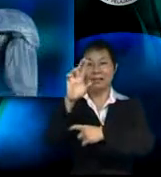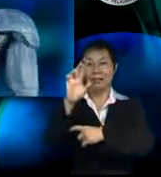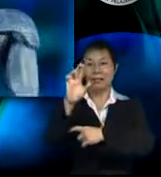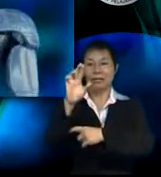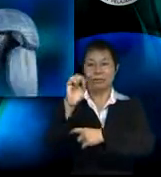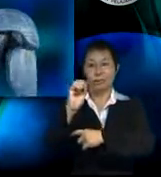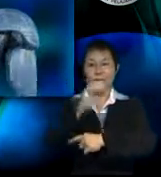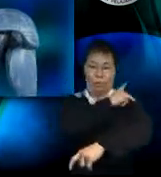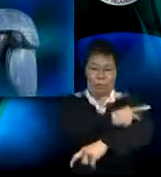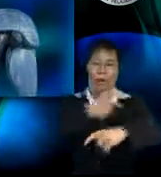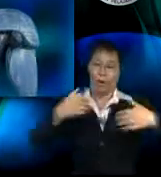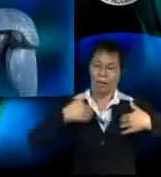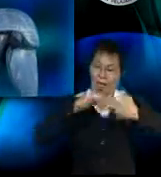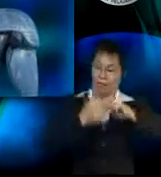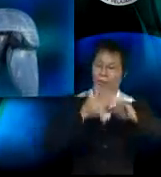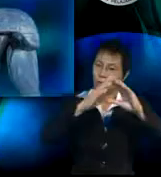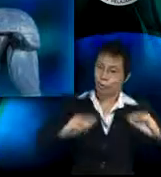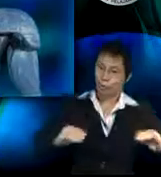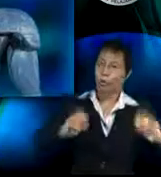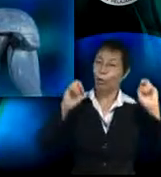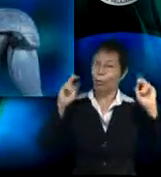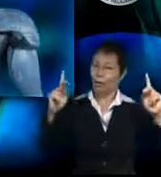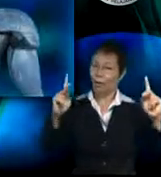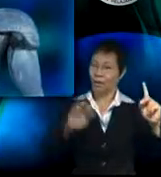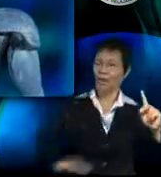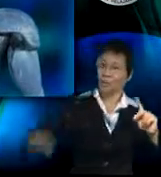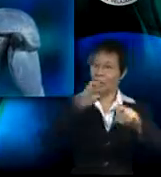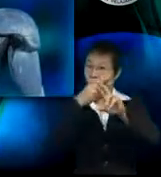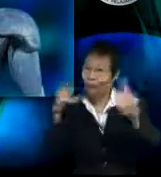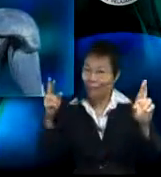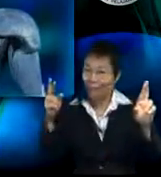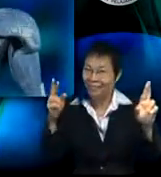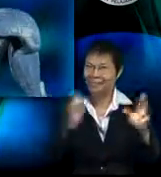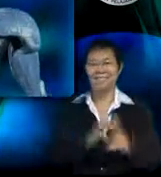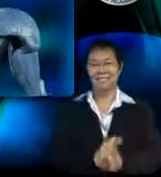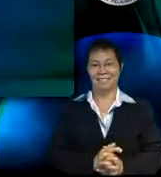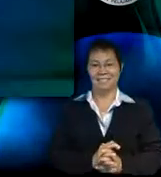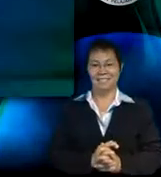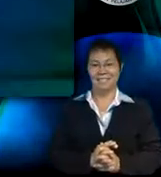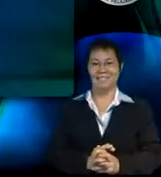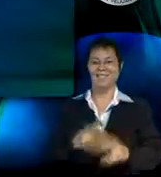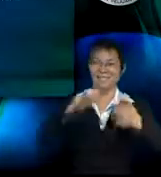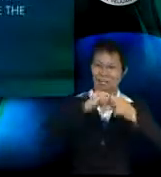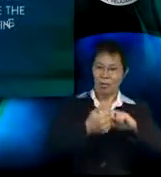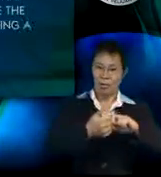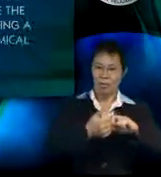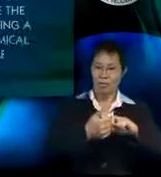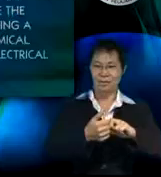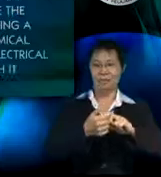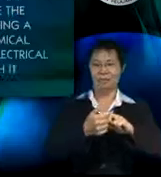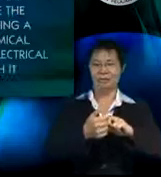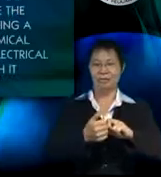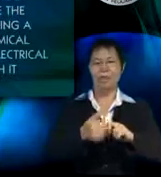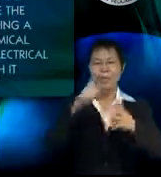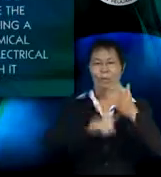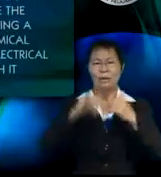solve. Great. Okay, are you ready? Here comes the problem.